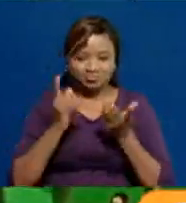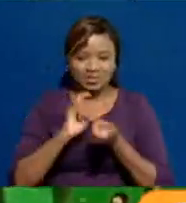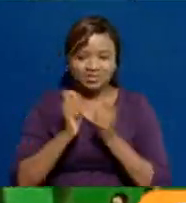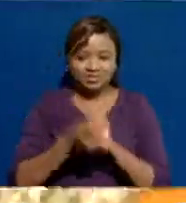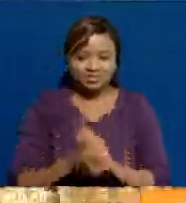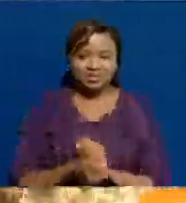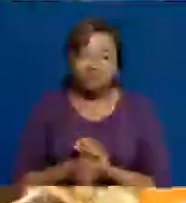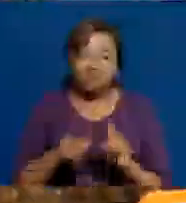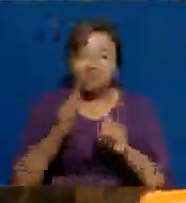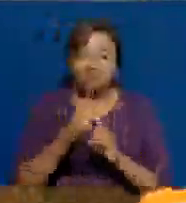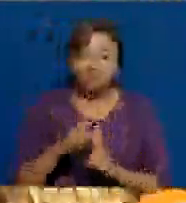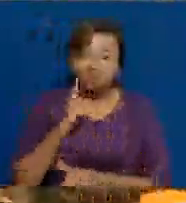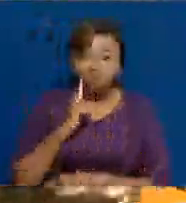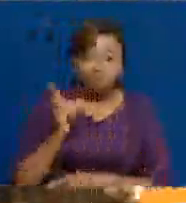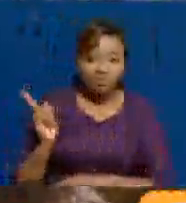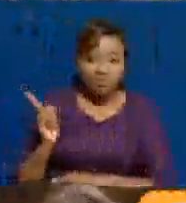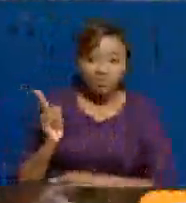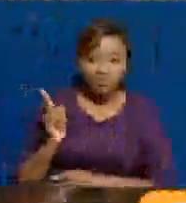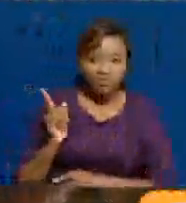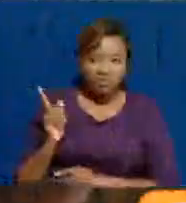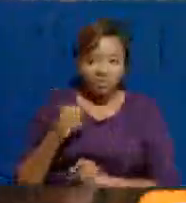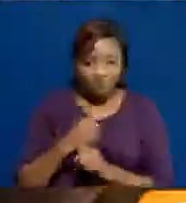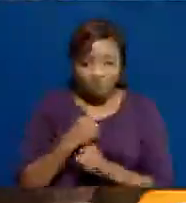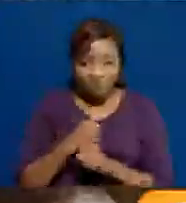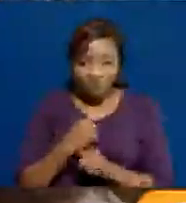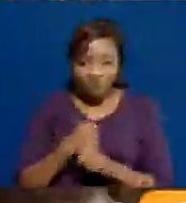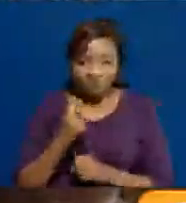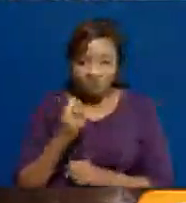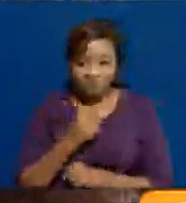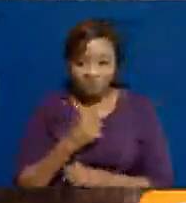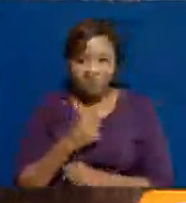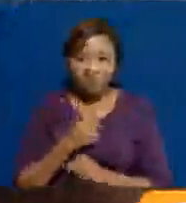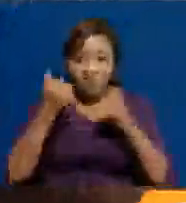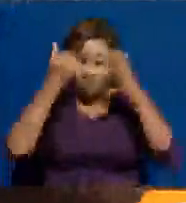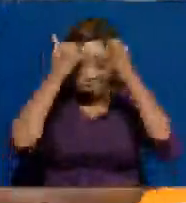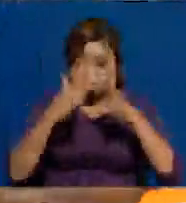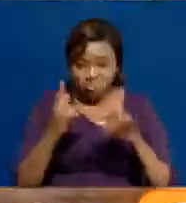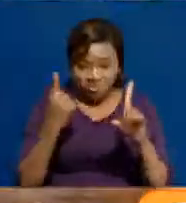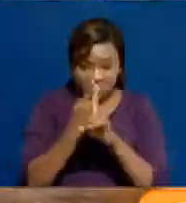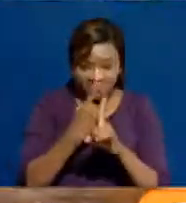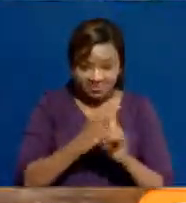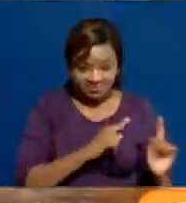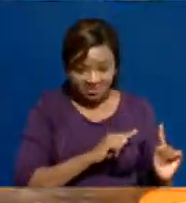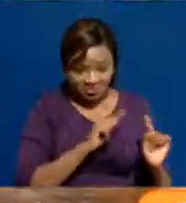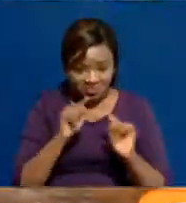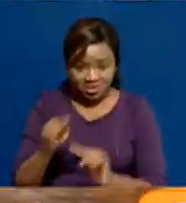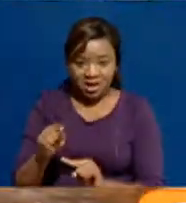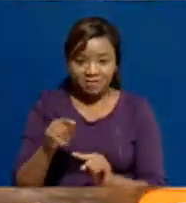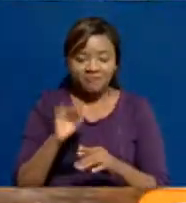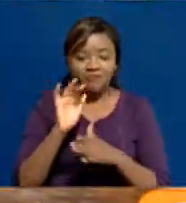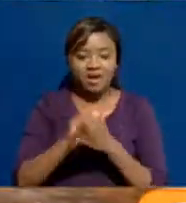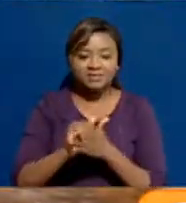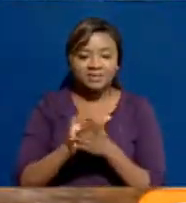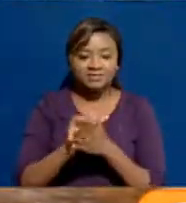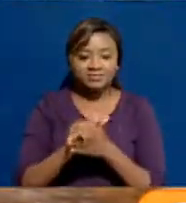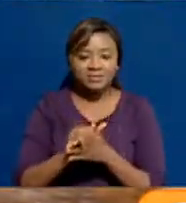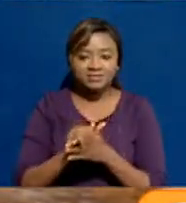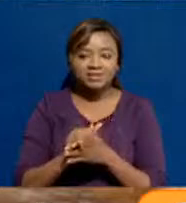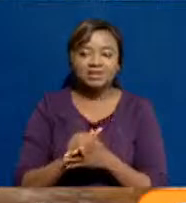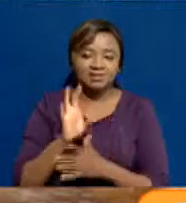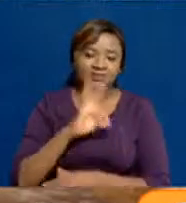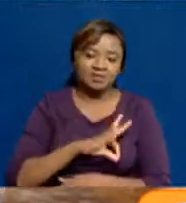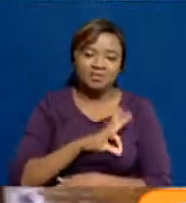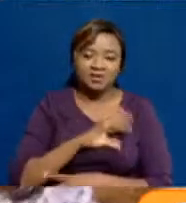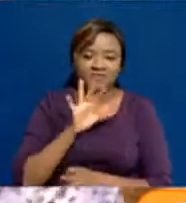at Willy's farm don't just end there though. Wale wanafunzi ambayo wamekuwa hapa for attachment, wengi wameanza kufaidika,